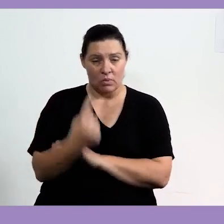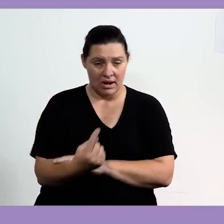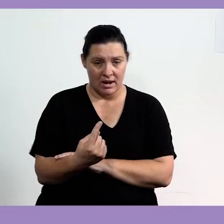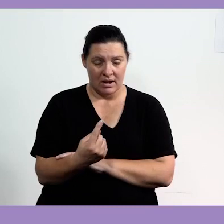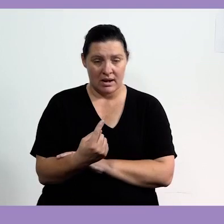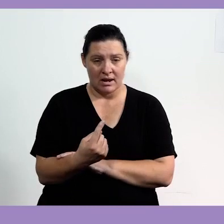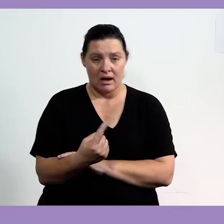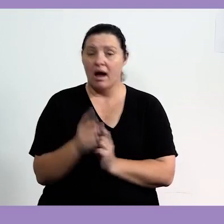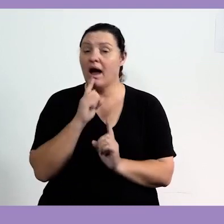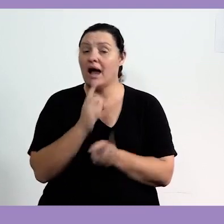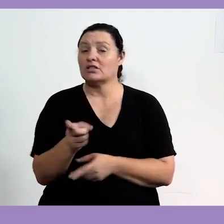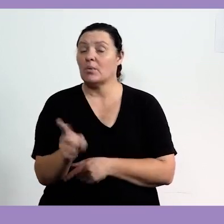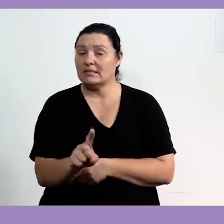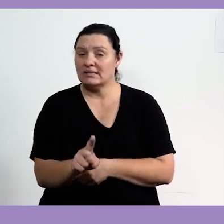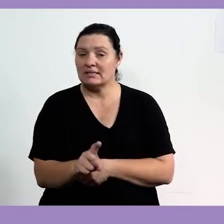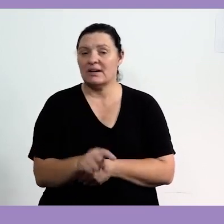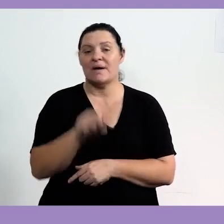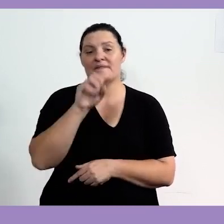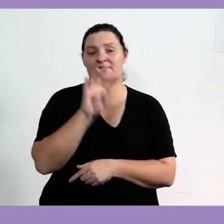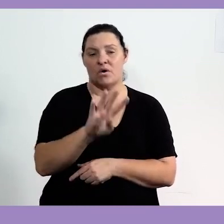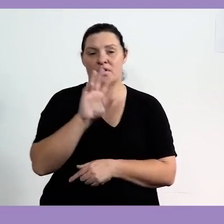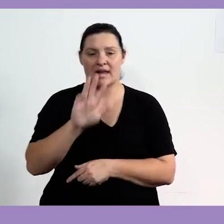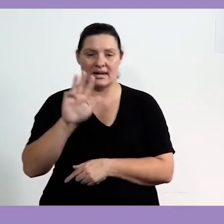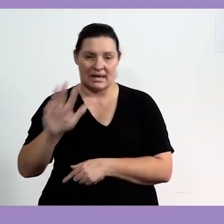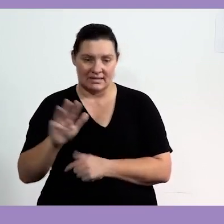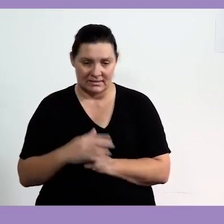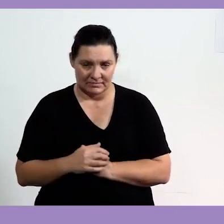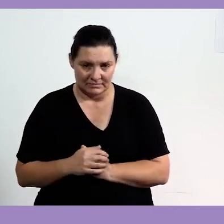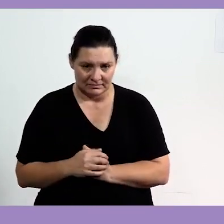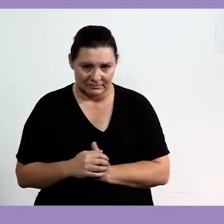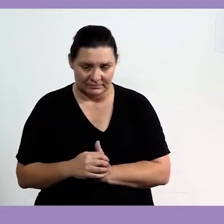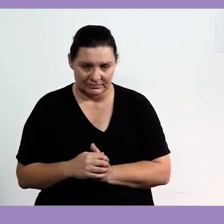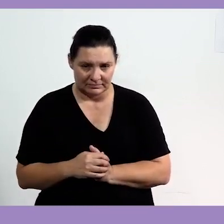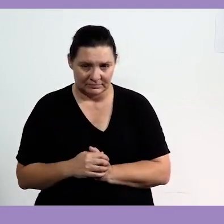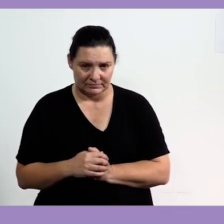then we subtract 1, our answer is going to be